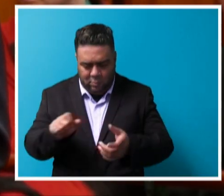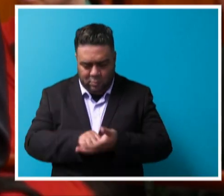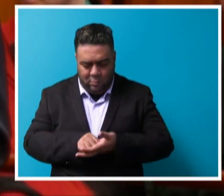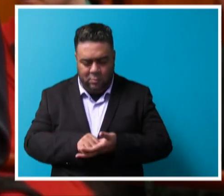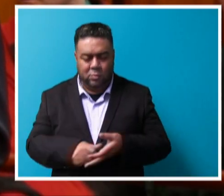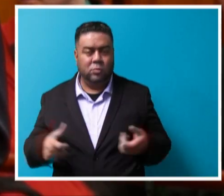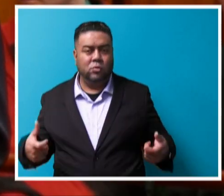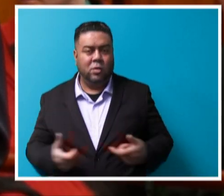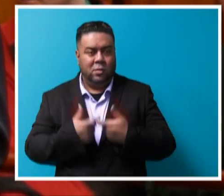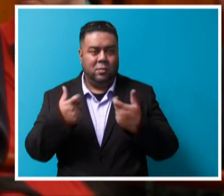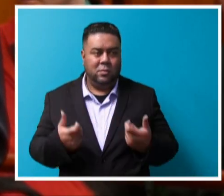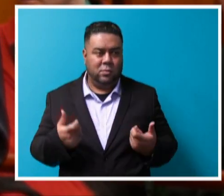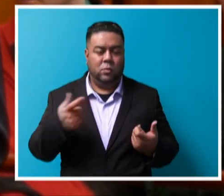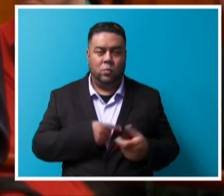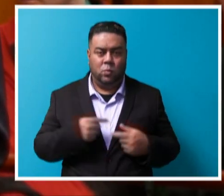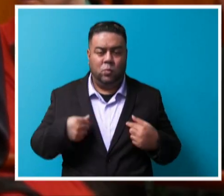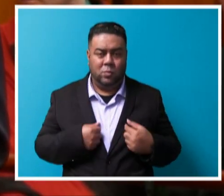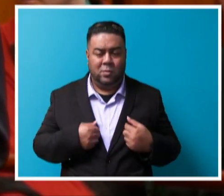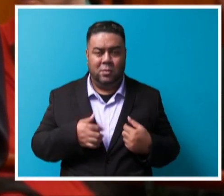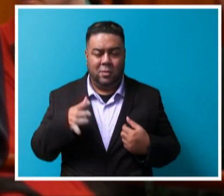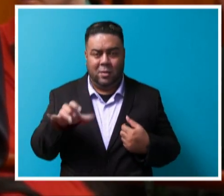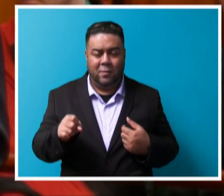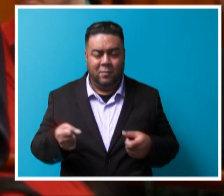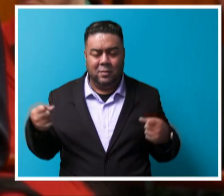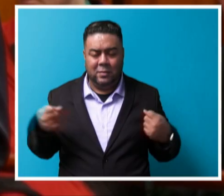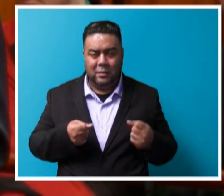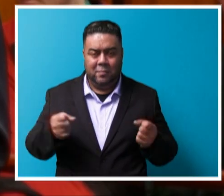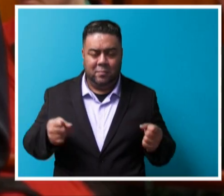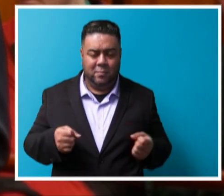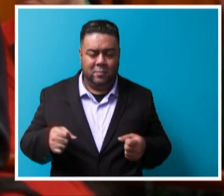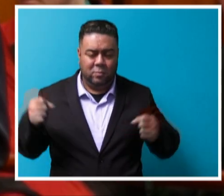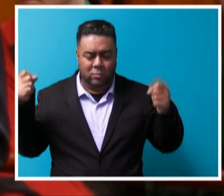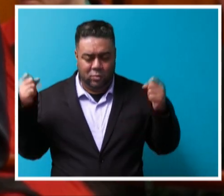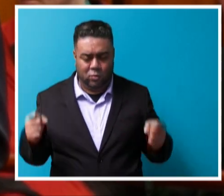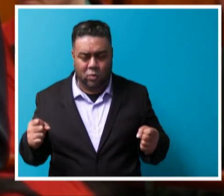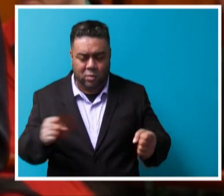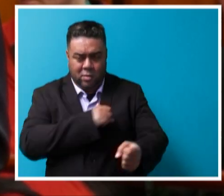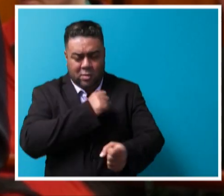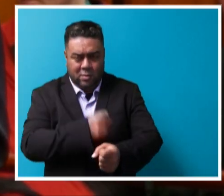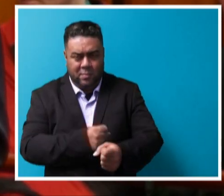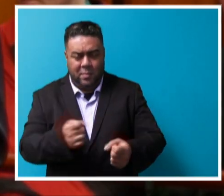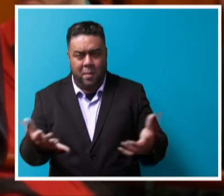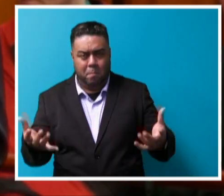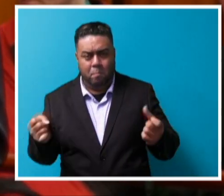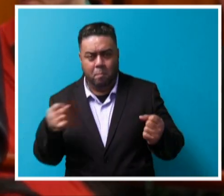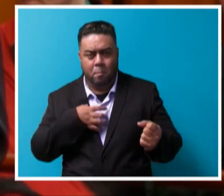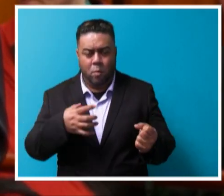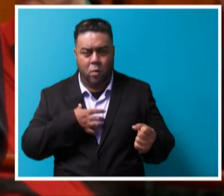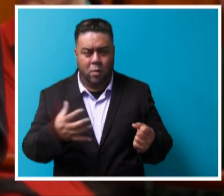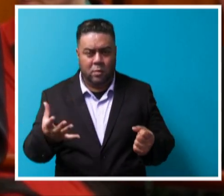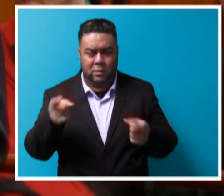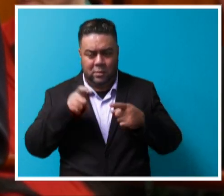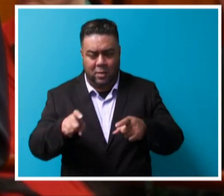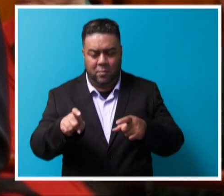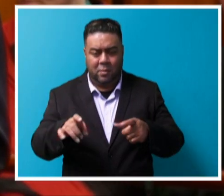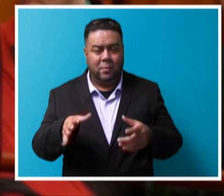challenges, we are addressing this systematically to build a stronger and more sustainable health workforce. Mr.